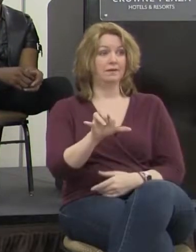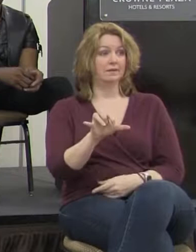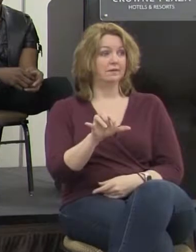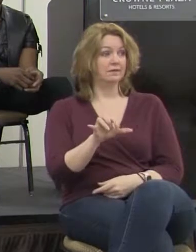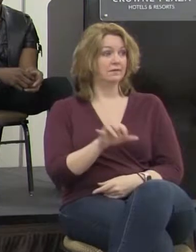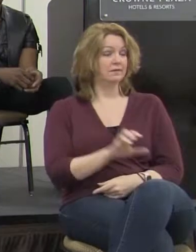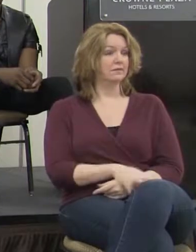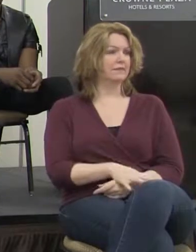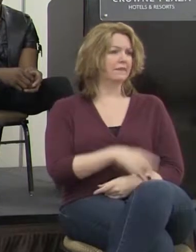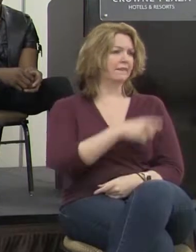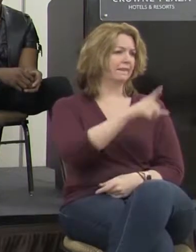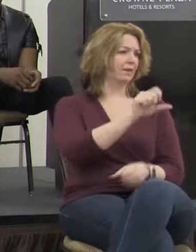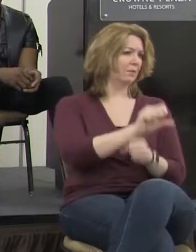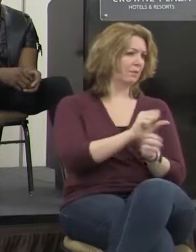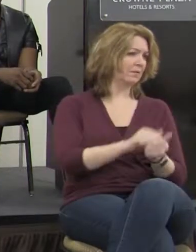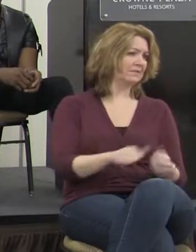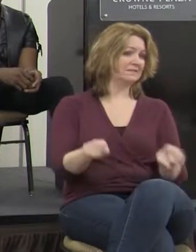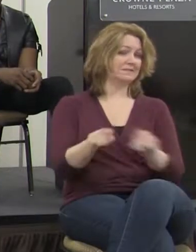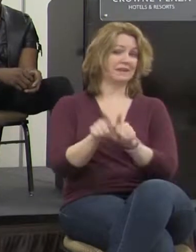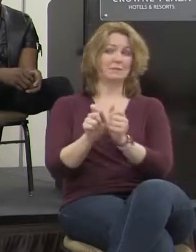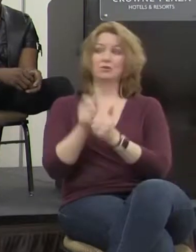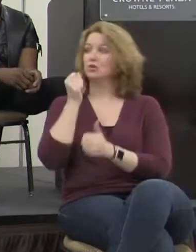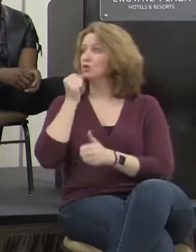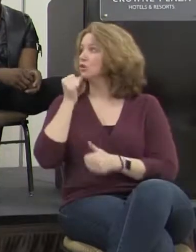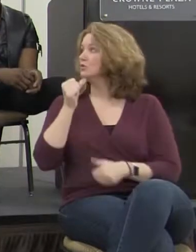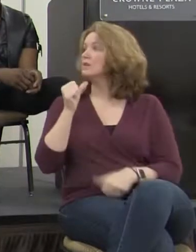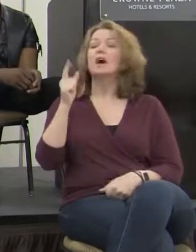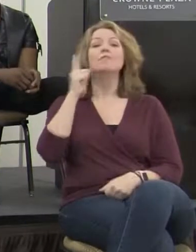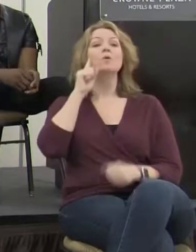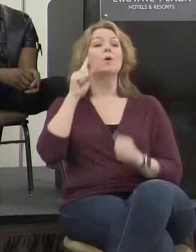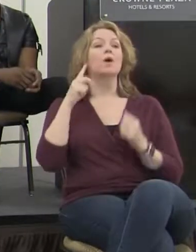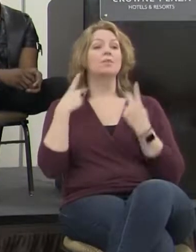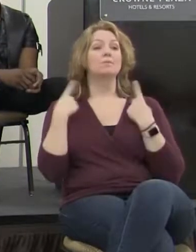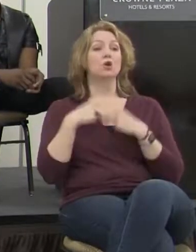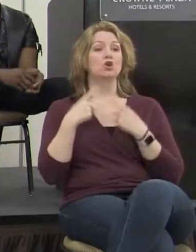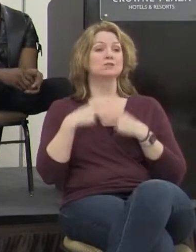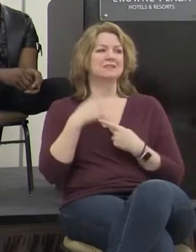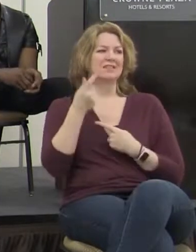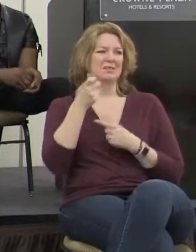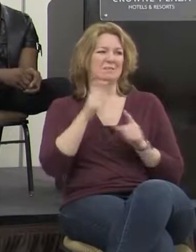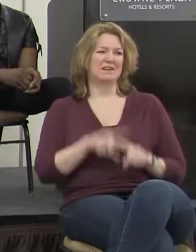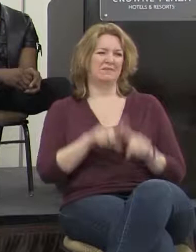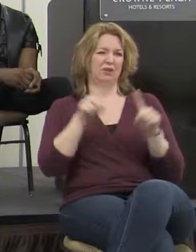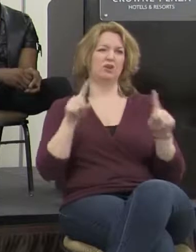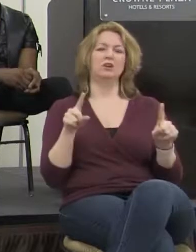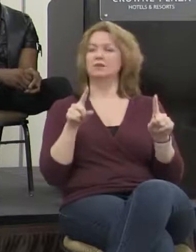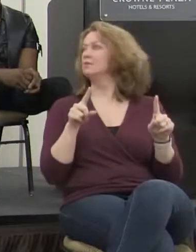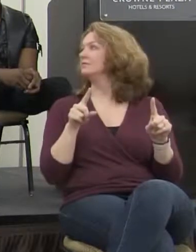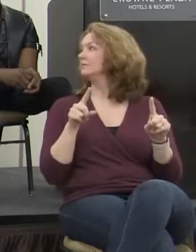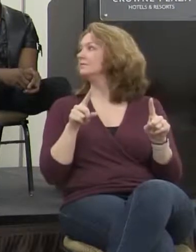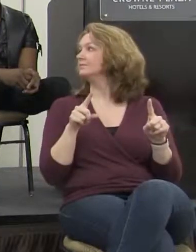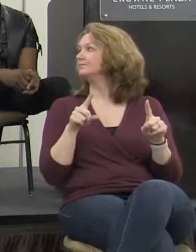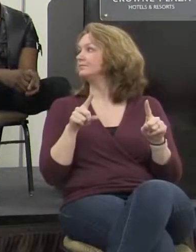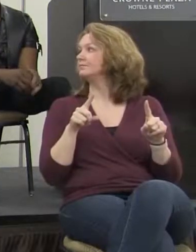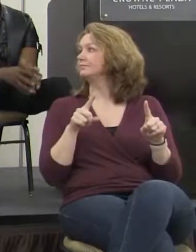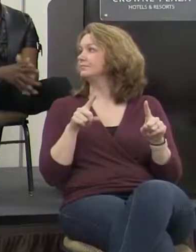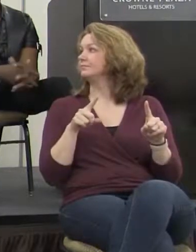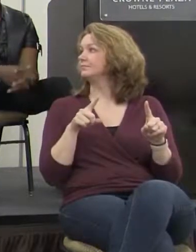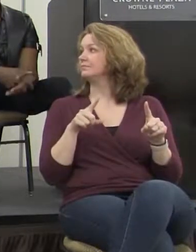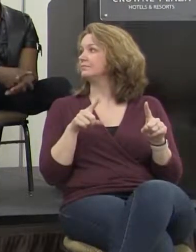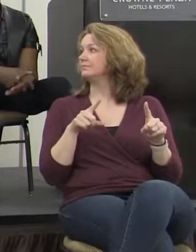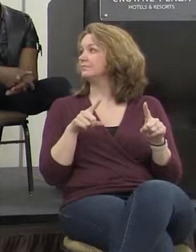Yes? Does it work the same with the Pearls? For the Pearls, it's a little bit different, which I was Yeah, that's what we were just talking